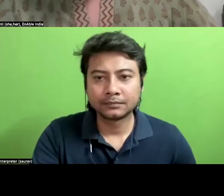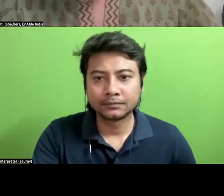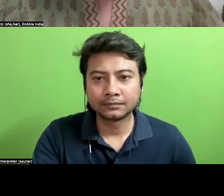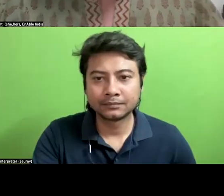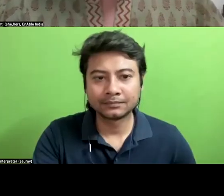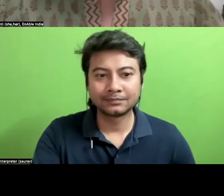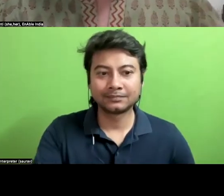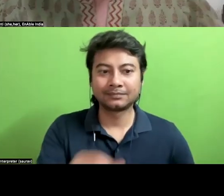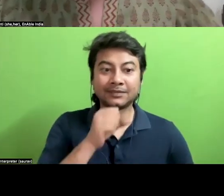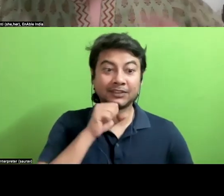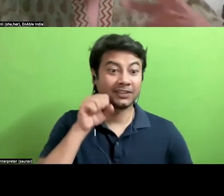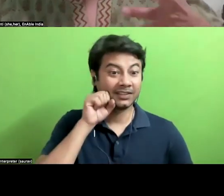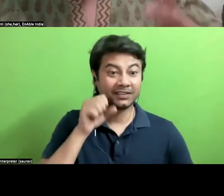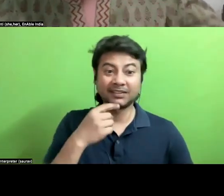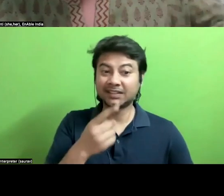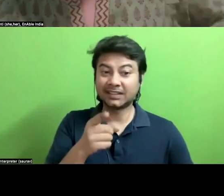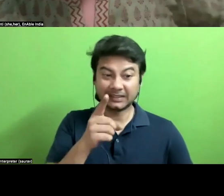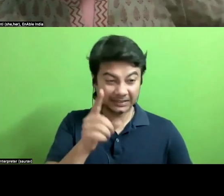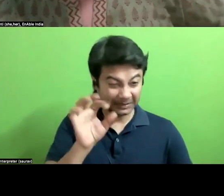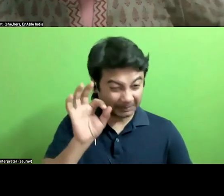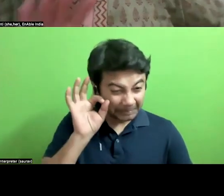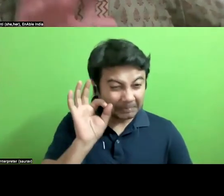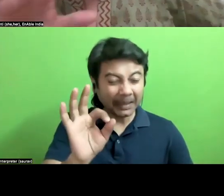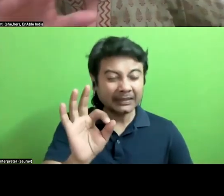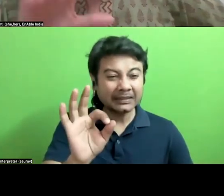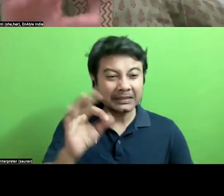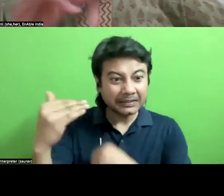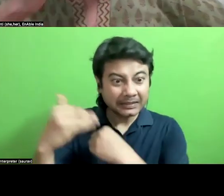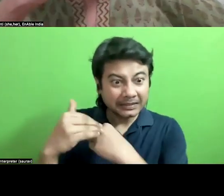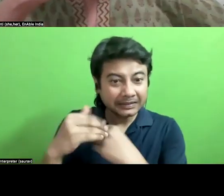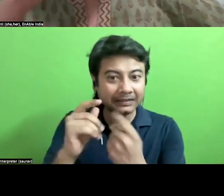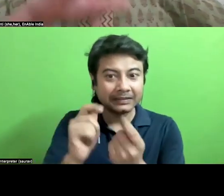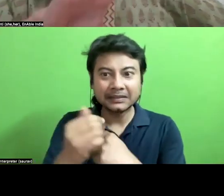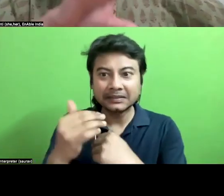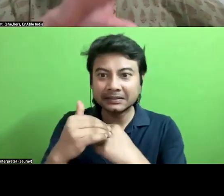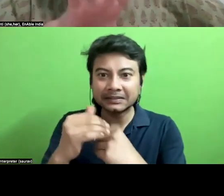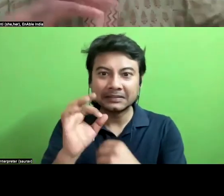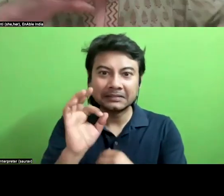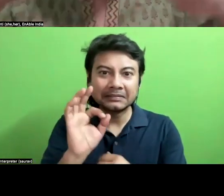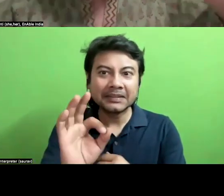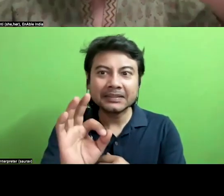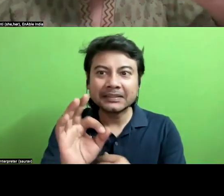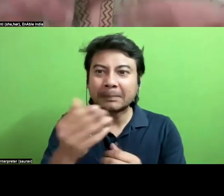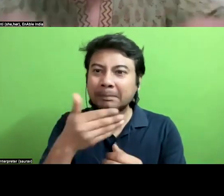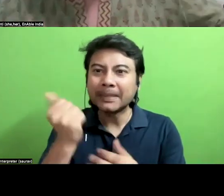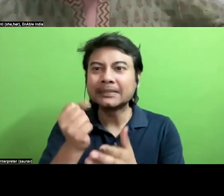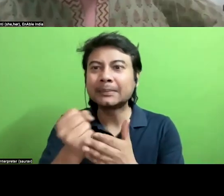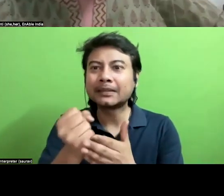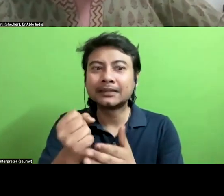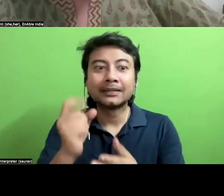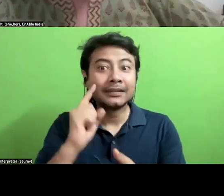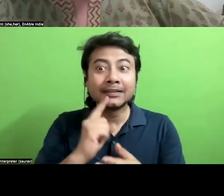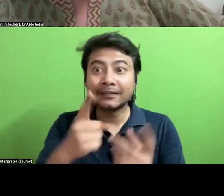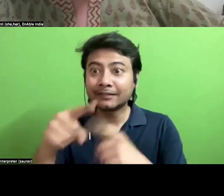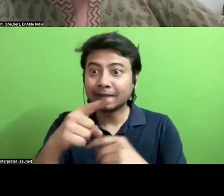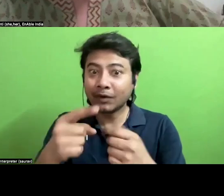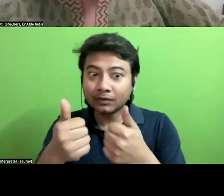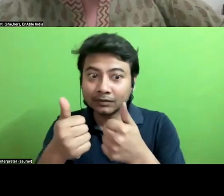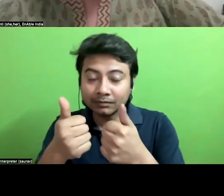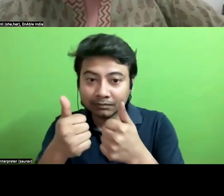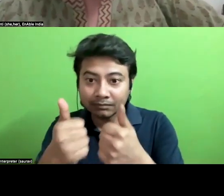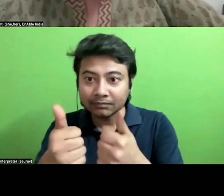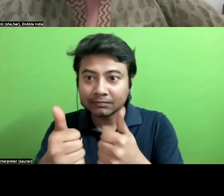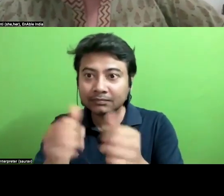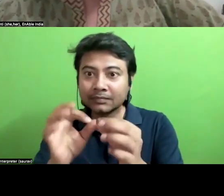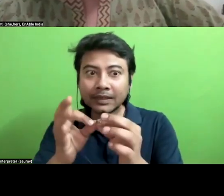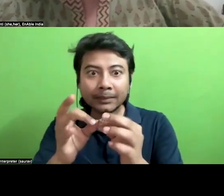Really, it's so nice for the interpreters and the deaf folks. I hope the deaf folks are finding it easy and I hope the hard of hearing are able to see the subtitles. Okay, let me